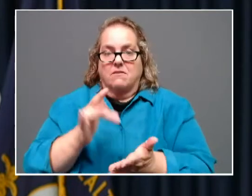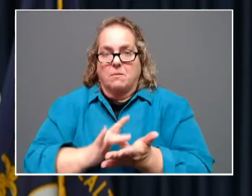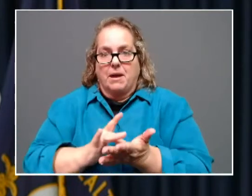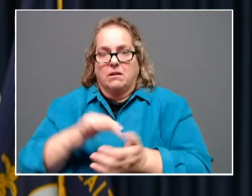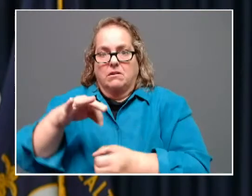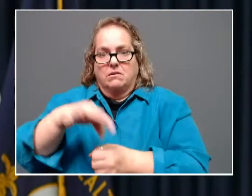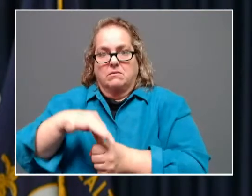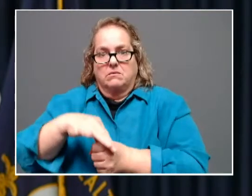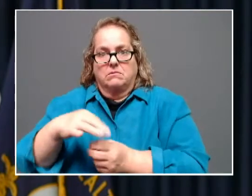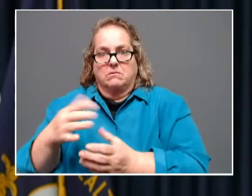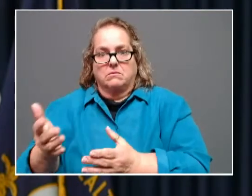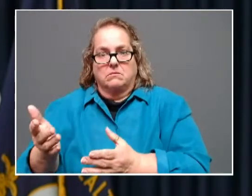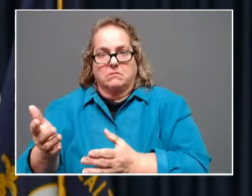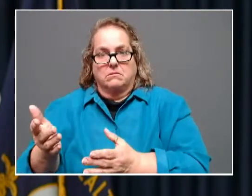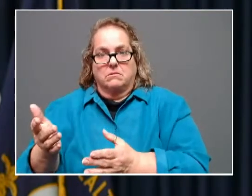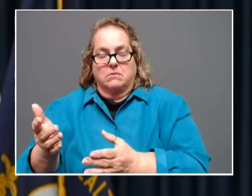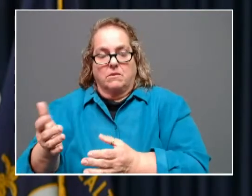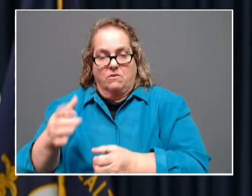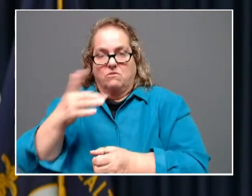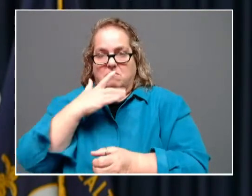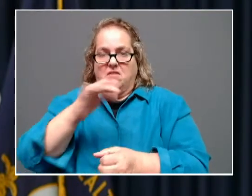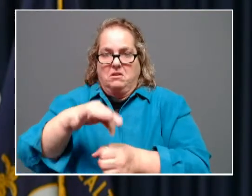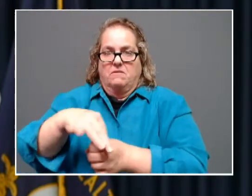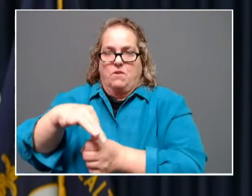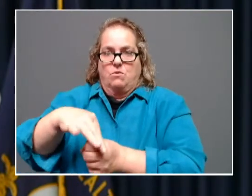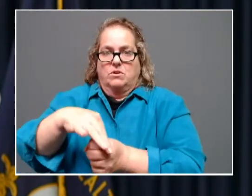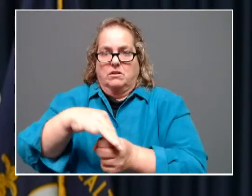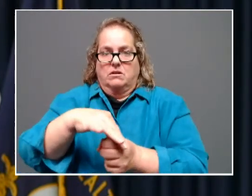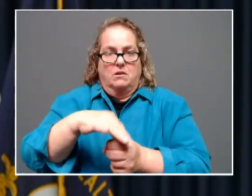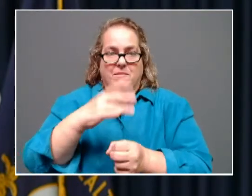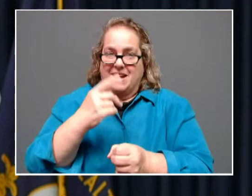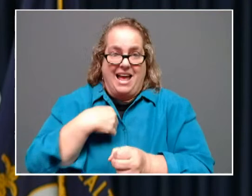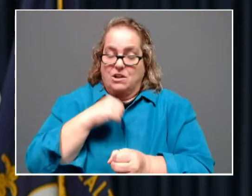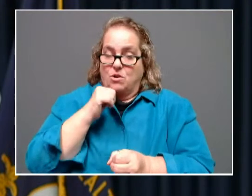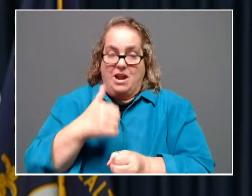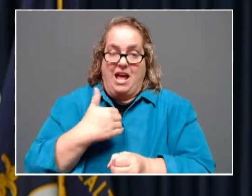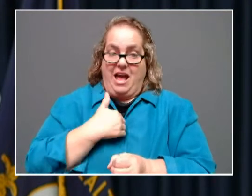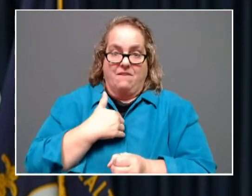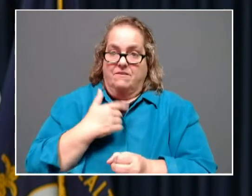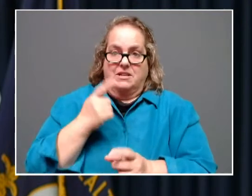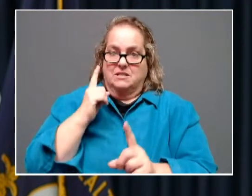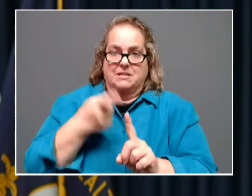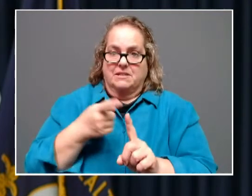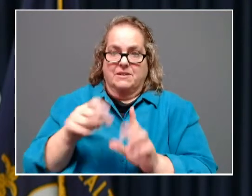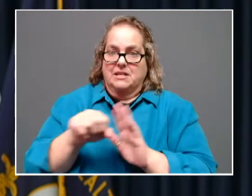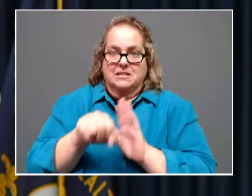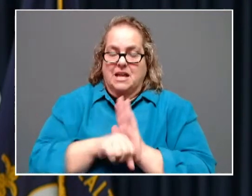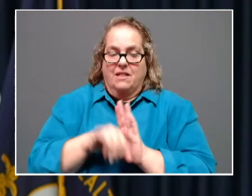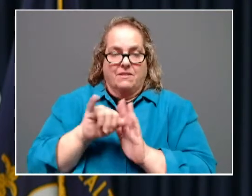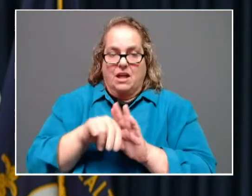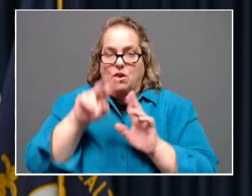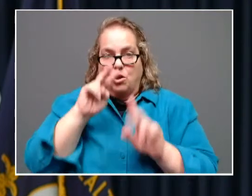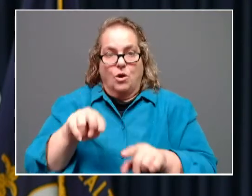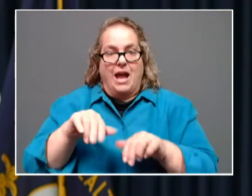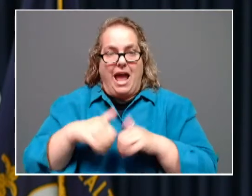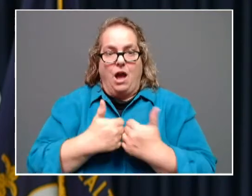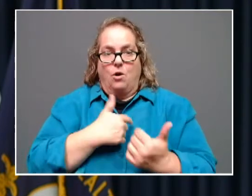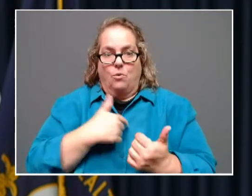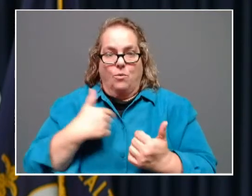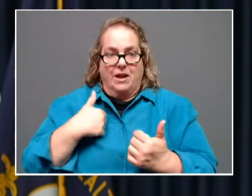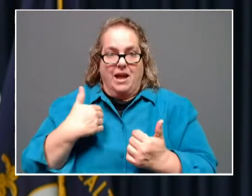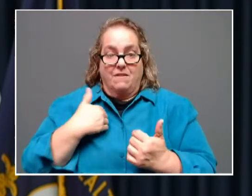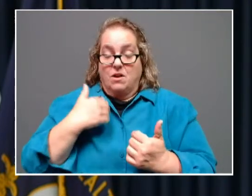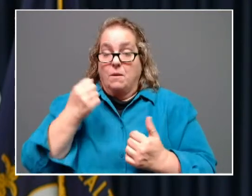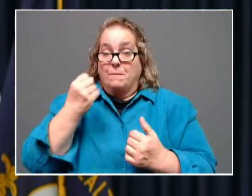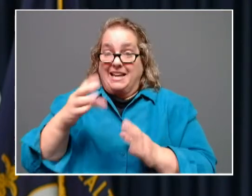executive action, but I don't have a specific state that has had to look at the route that we are. We have states all around us that their legislature